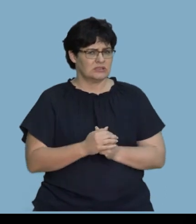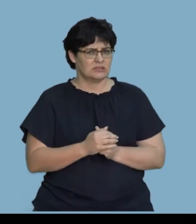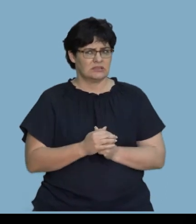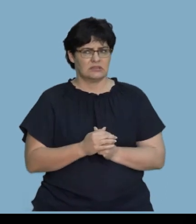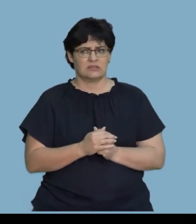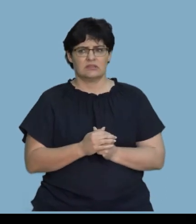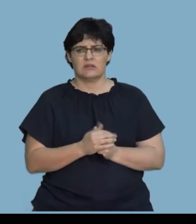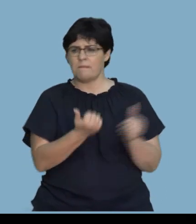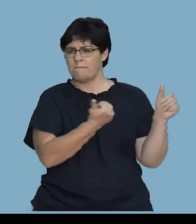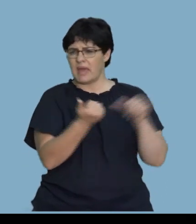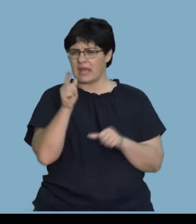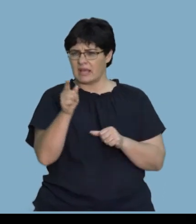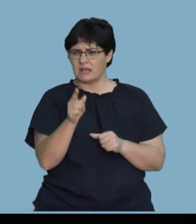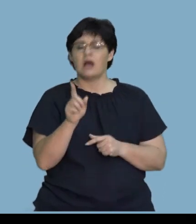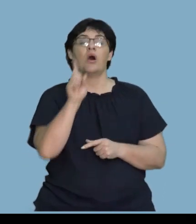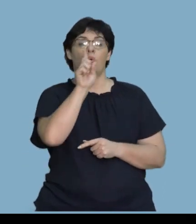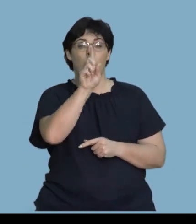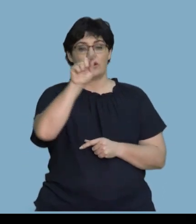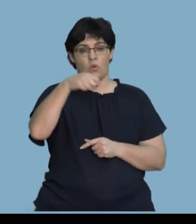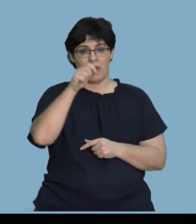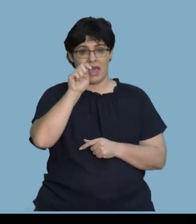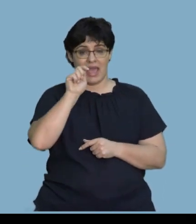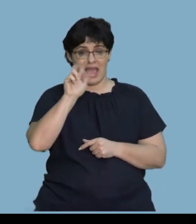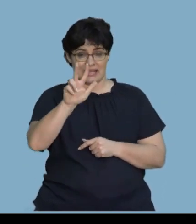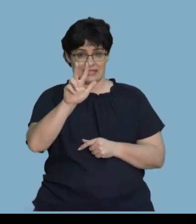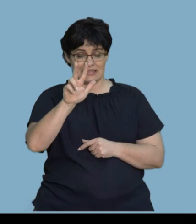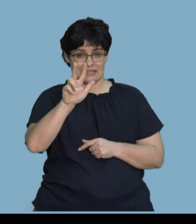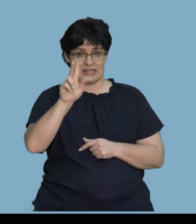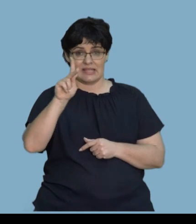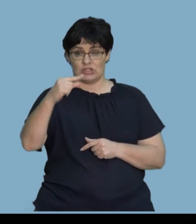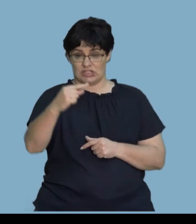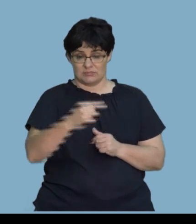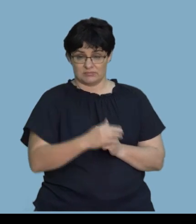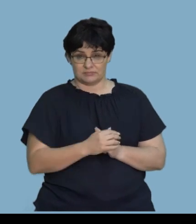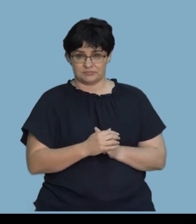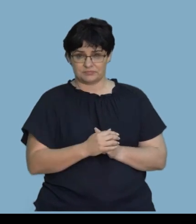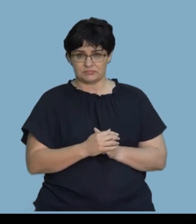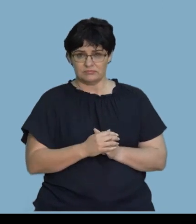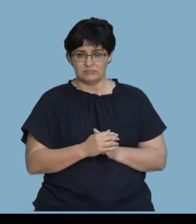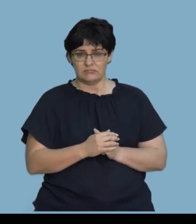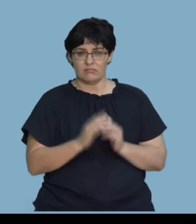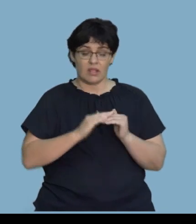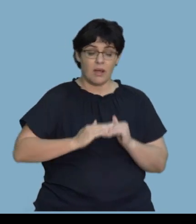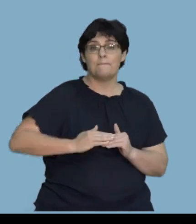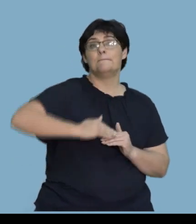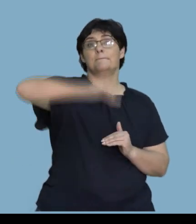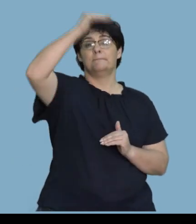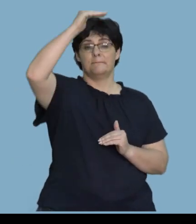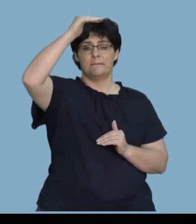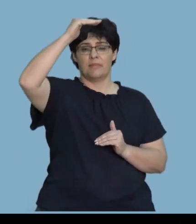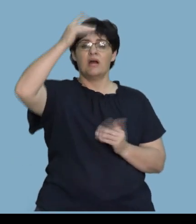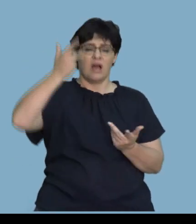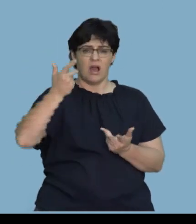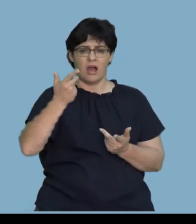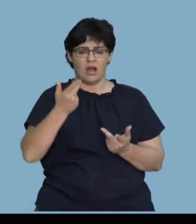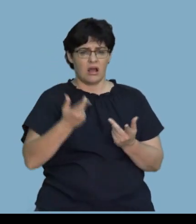back. The mass is 1,8. There is the mass of the object is given. How high above the ground is the object when